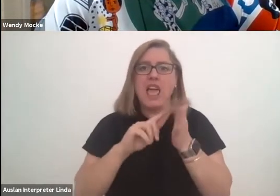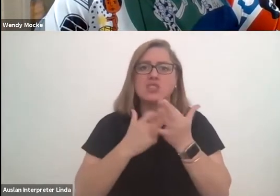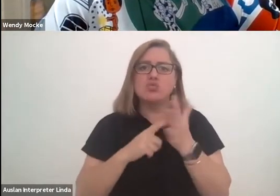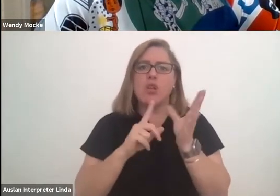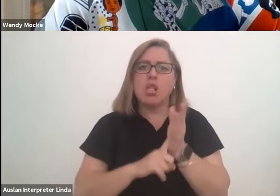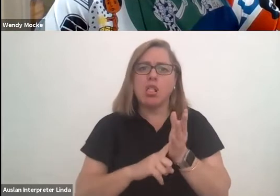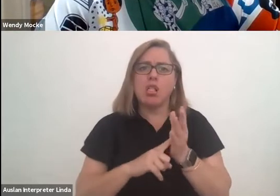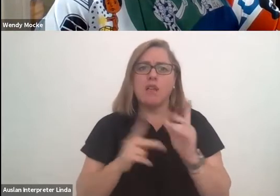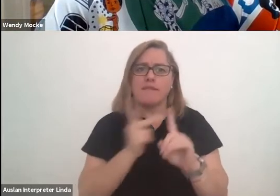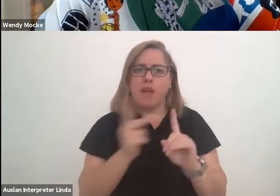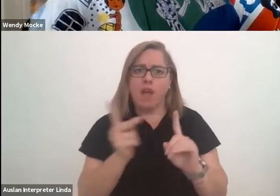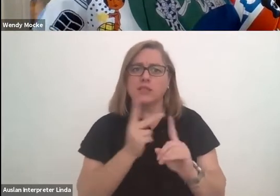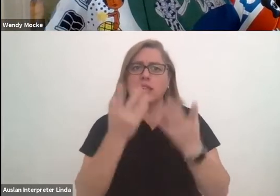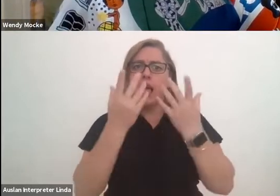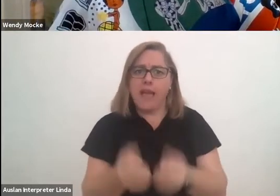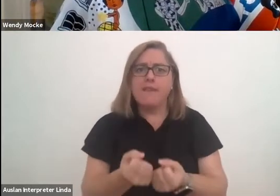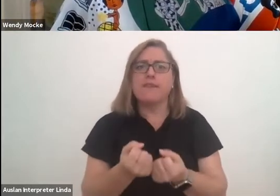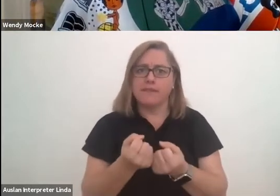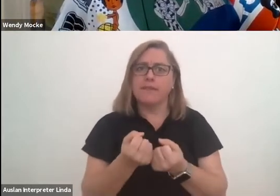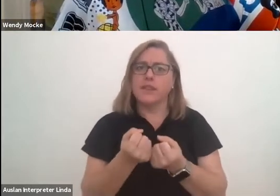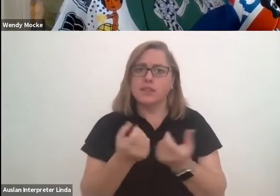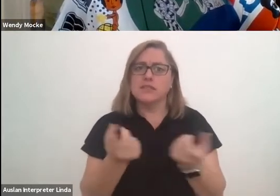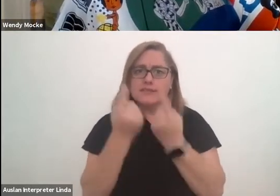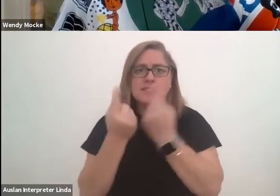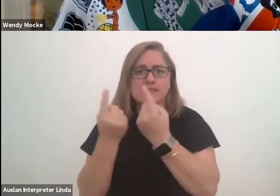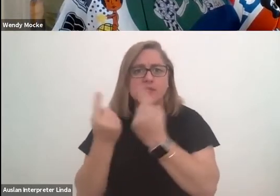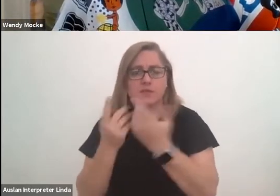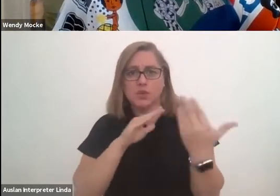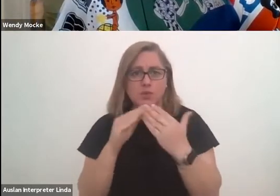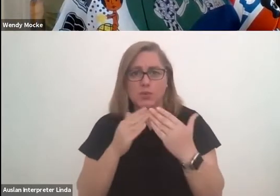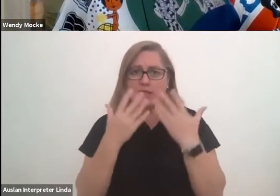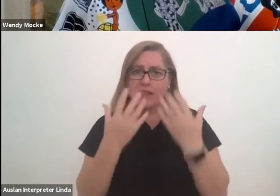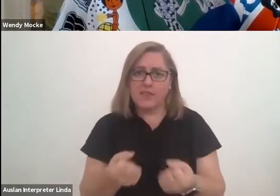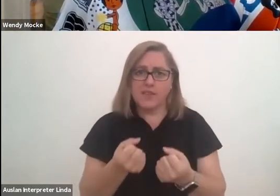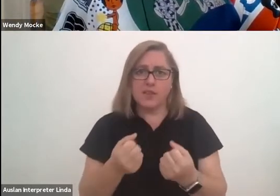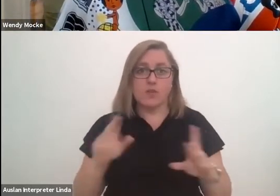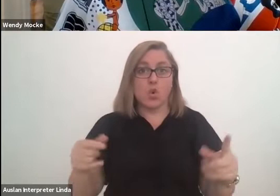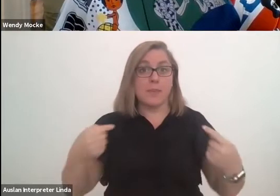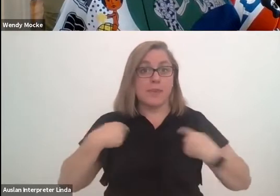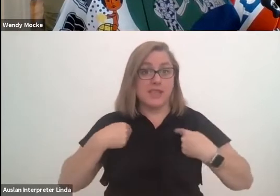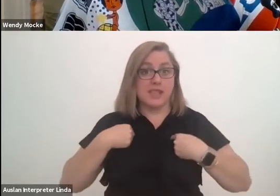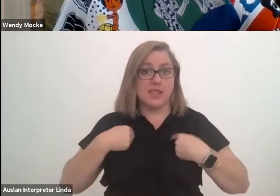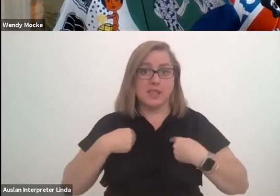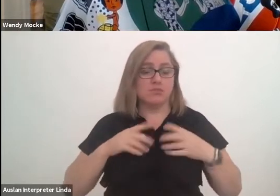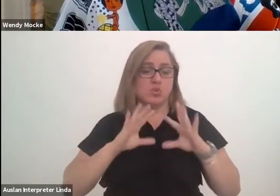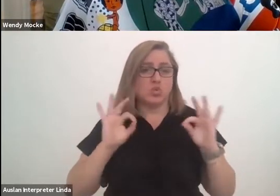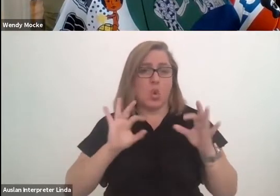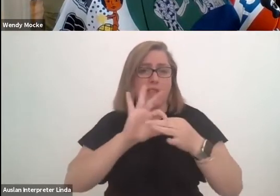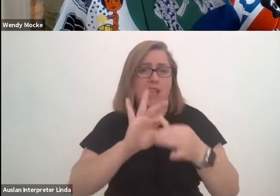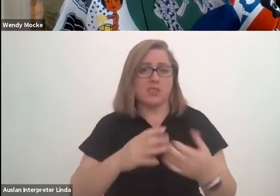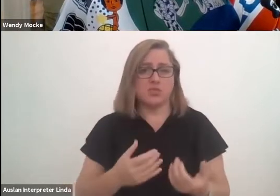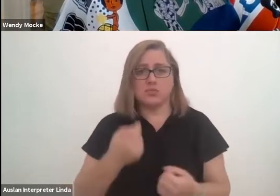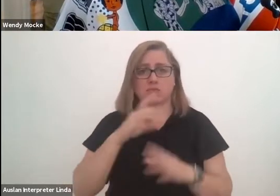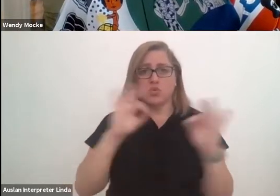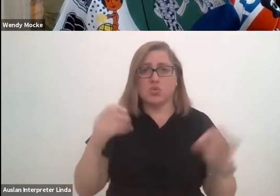know, there is a lot of it in different communities. And for me, just don't engage, don't try and